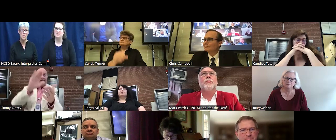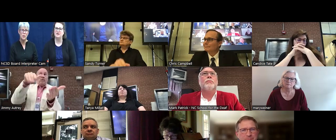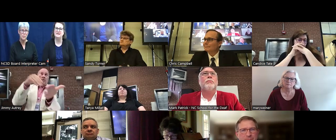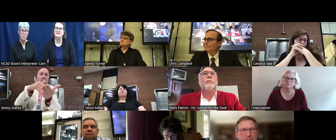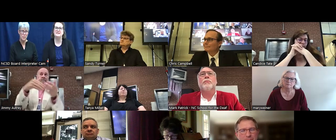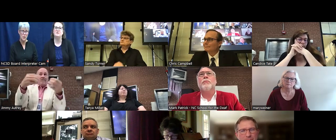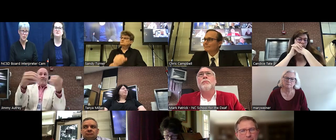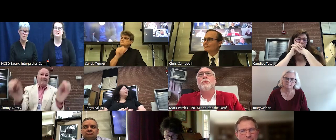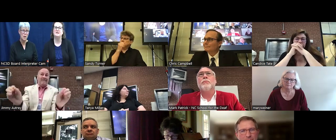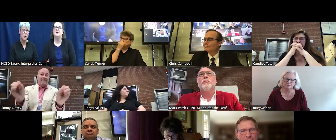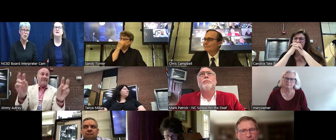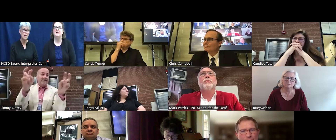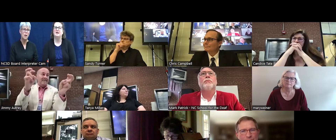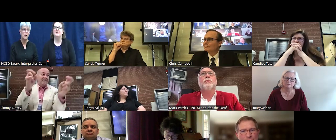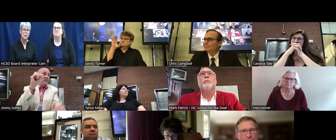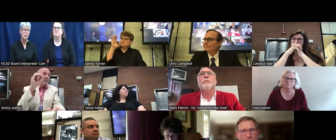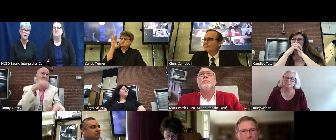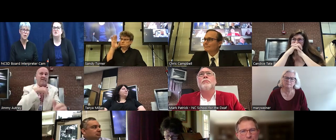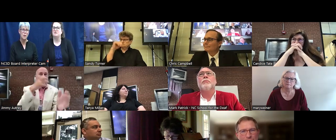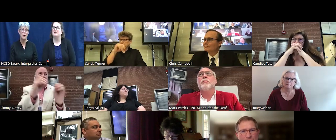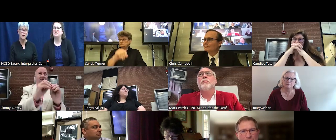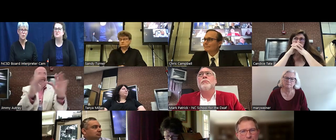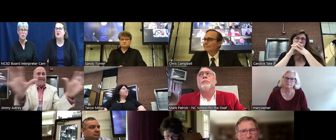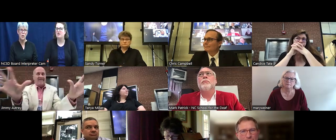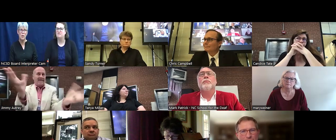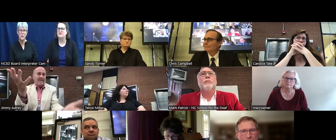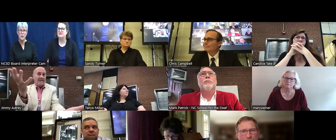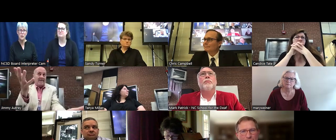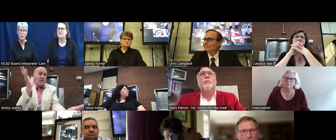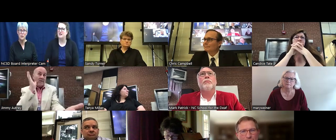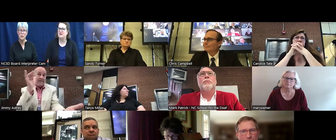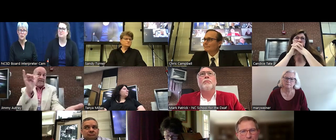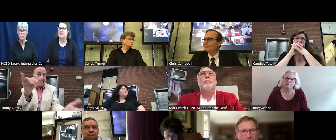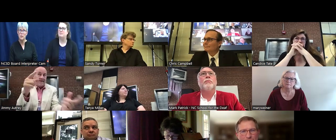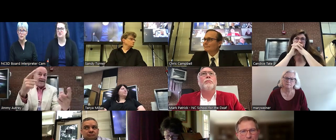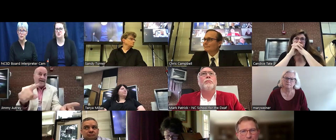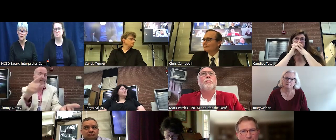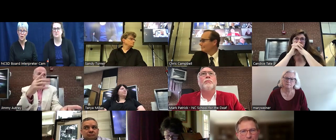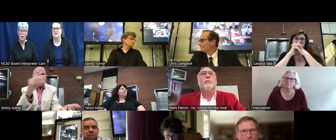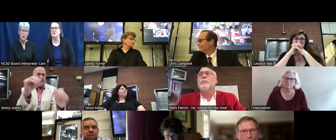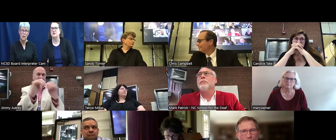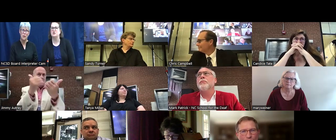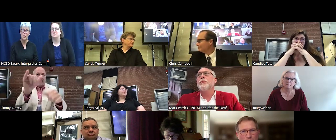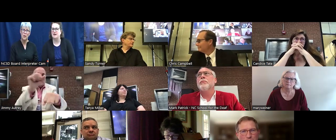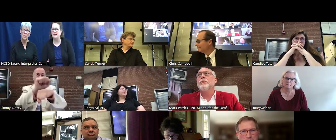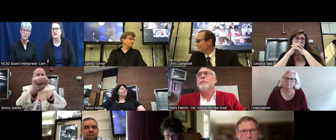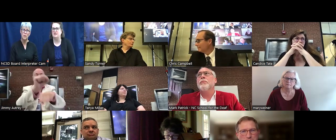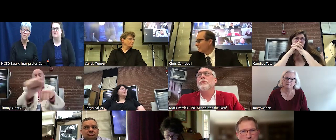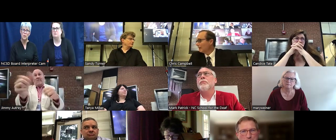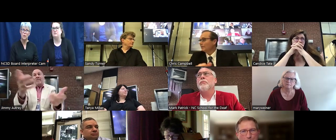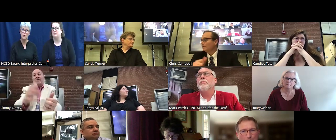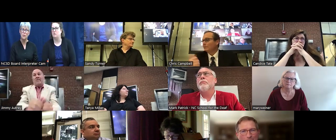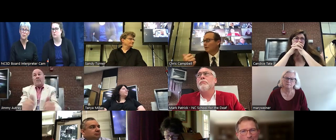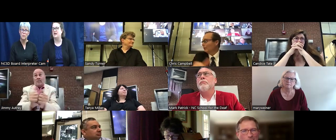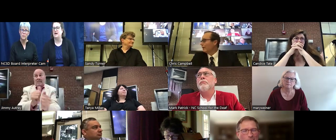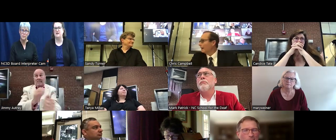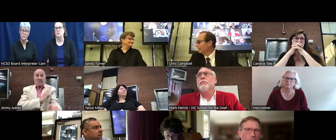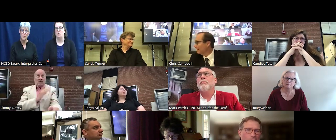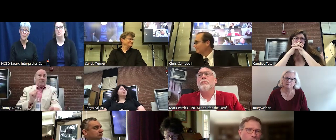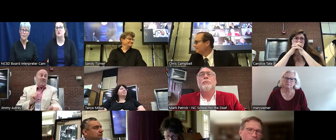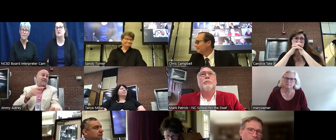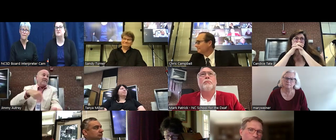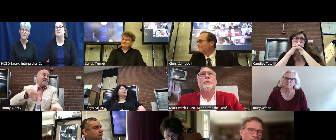part, and it sounded like that's sort of a central office thing, but I'm not sure what that's going to look like moving forward and how